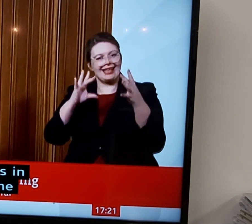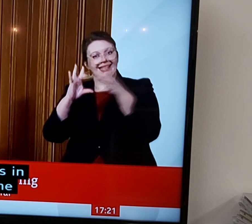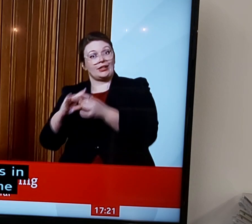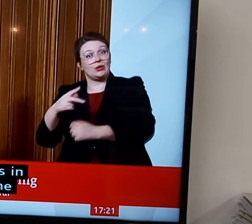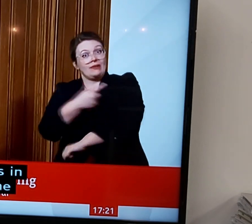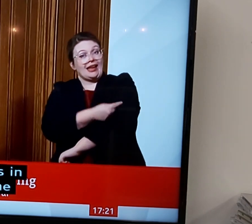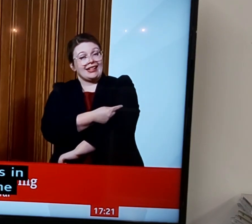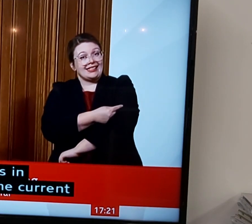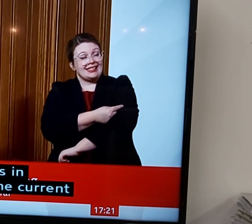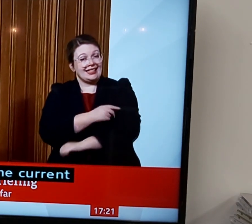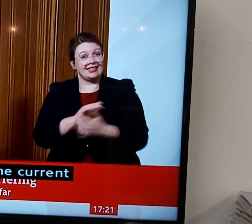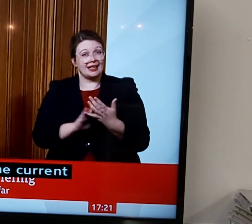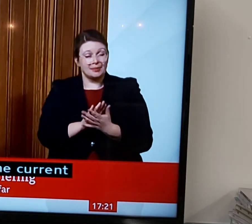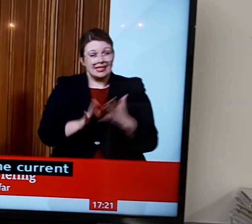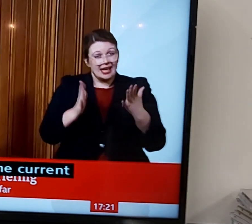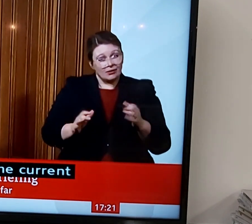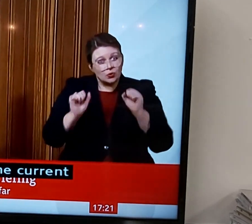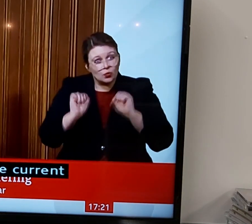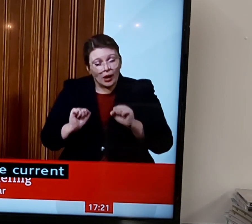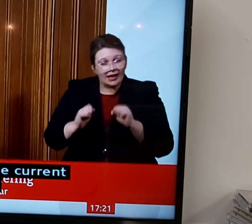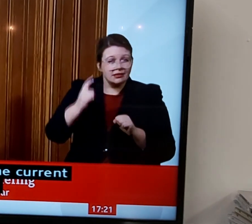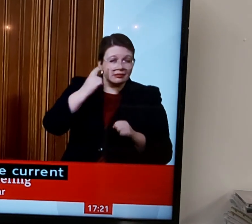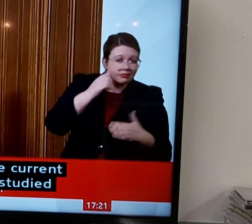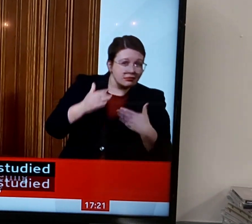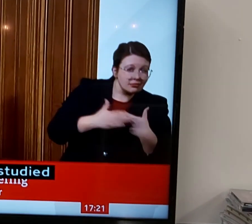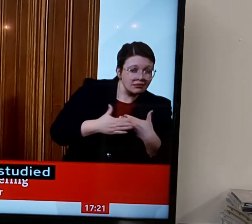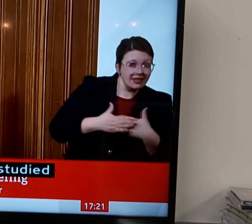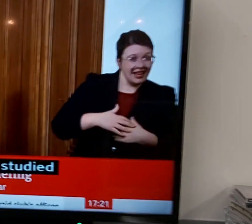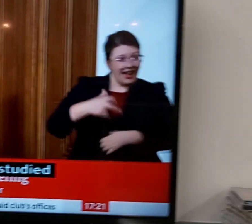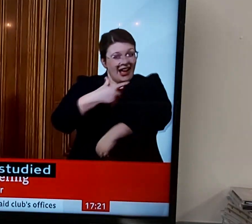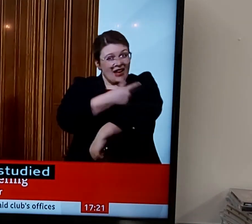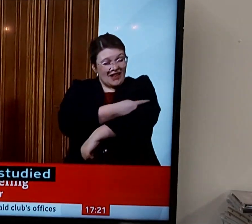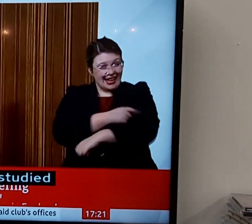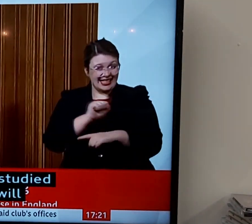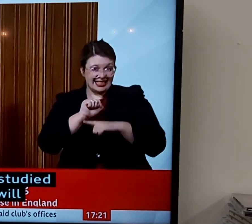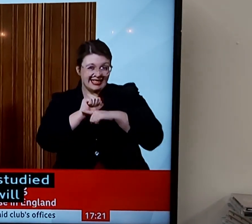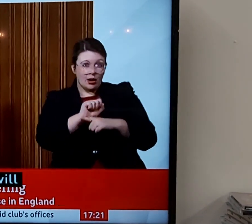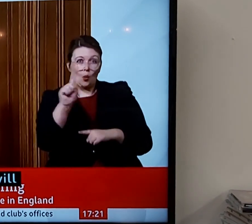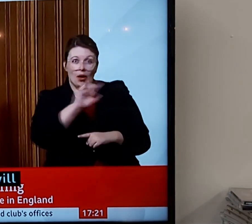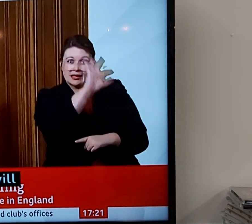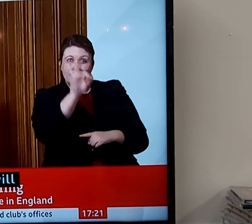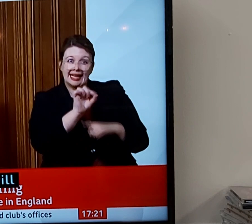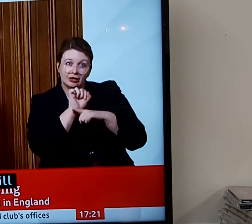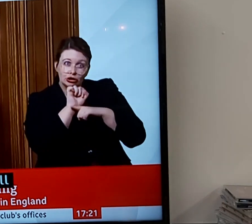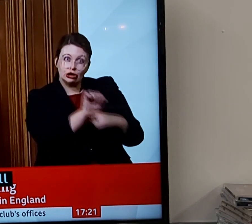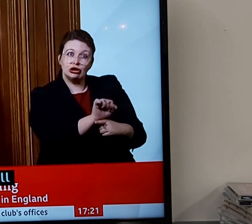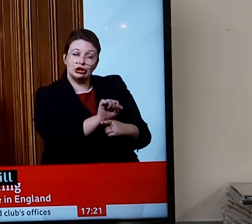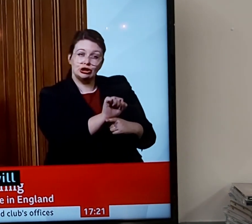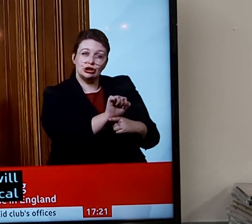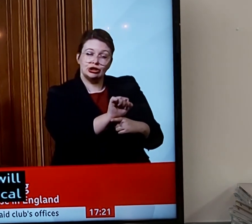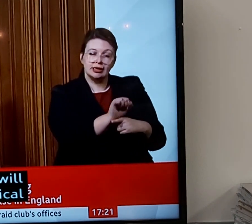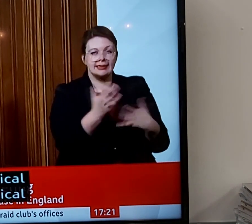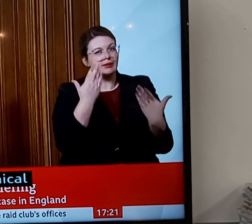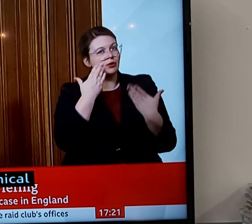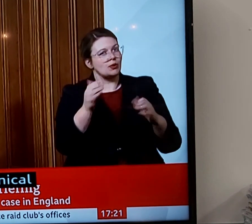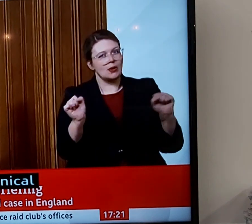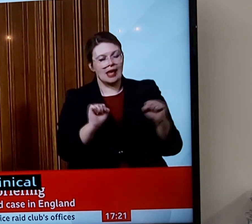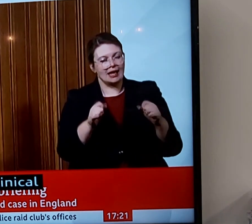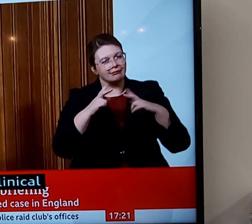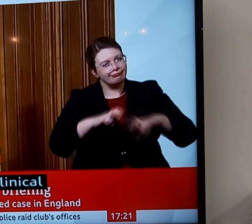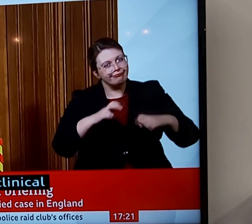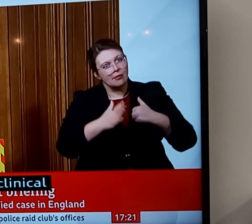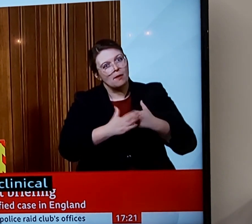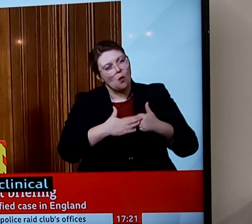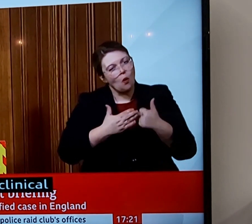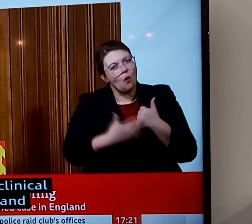further clinical and trial data to understand the vaccine effectiveness against this variant. In the meantime, it is important